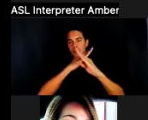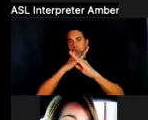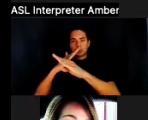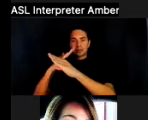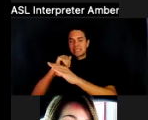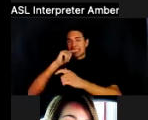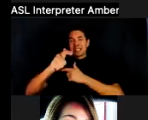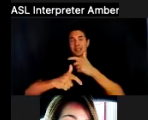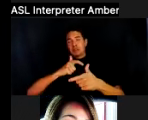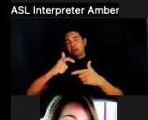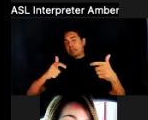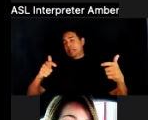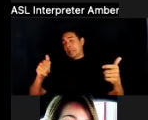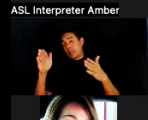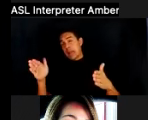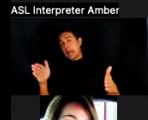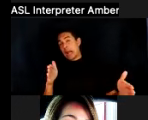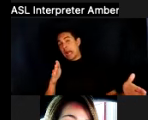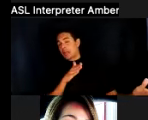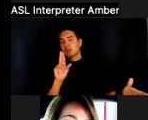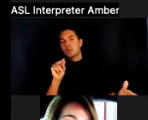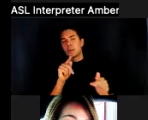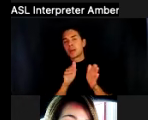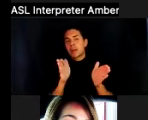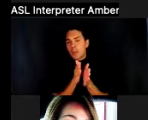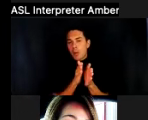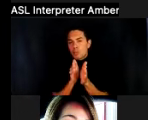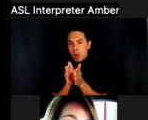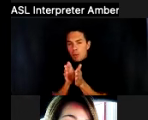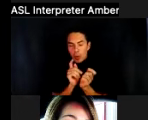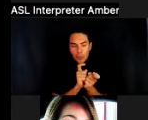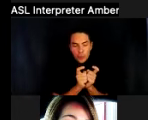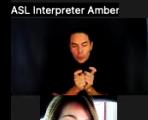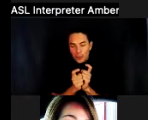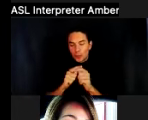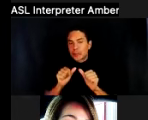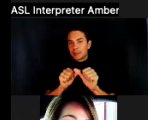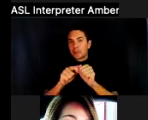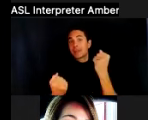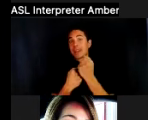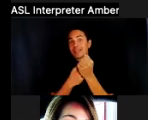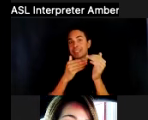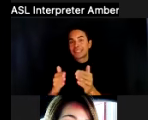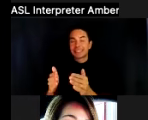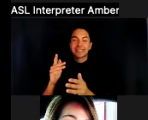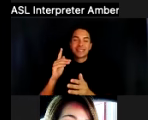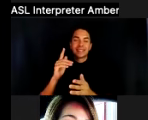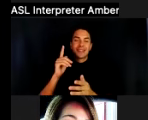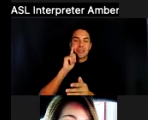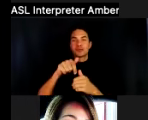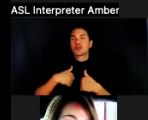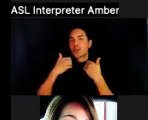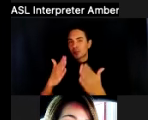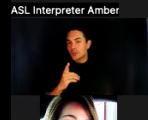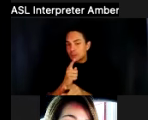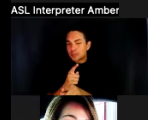huge, big plan, but just the small ways that we're able to continue to advocate for the needs of the survivors and community.